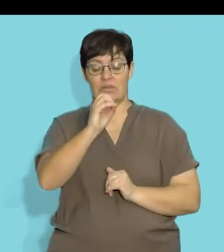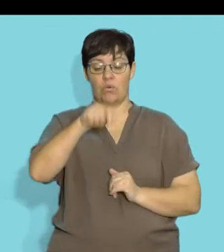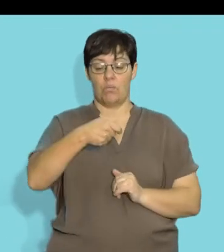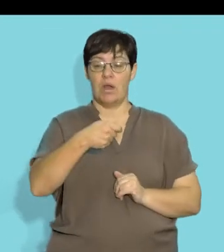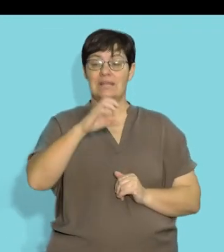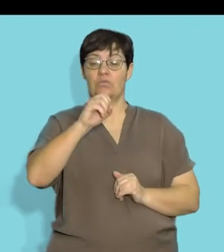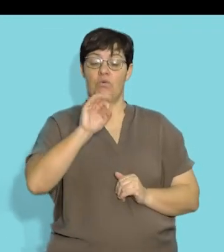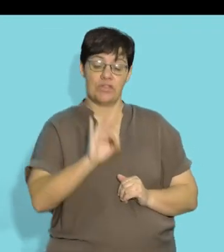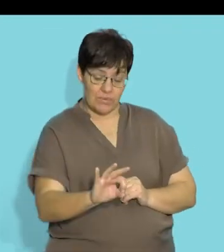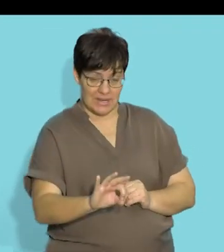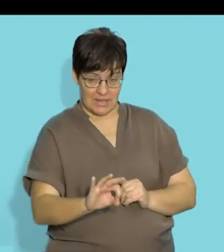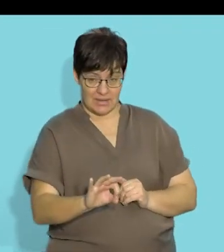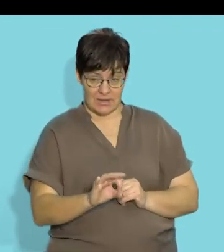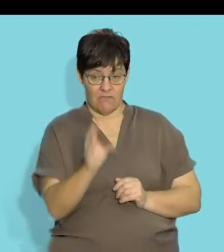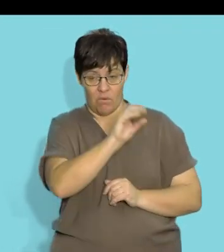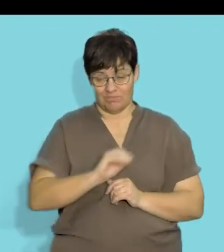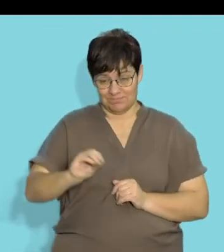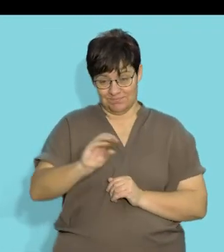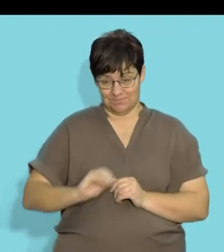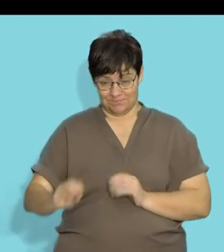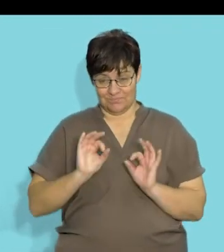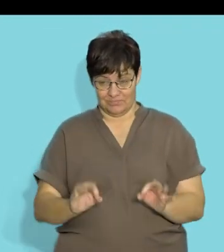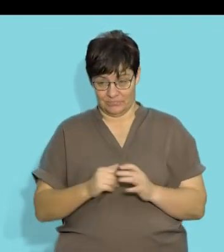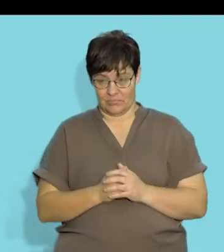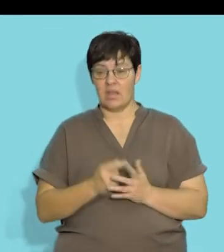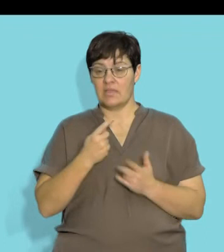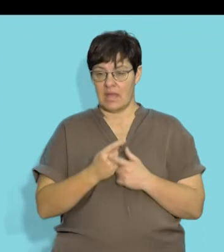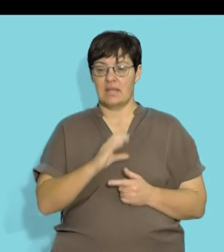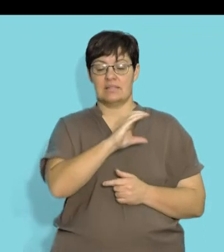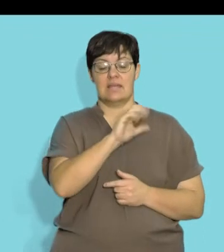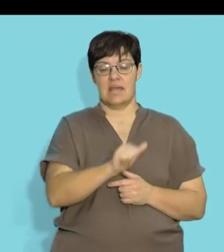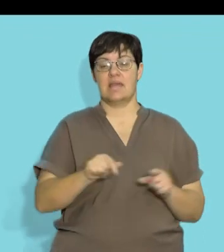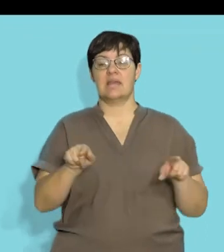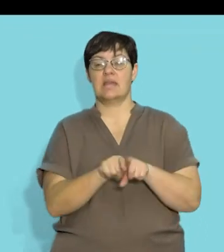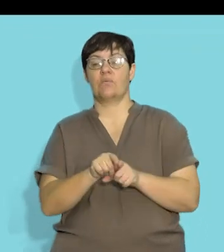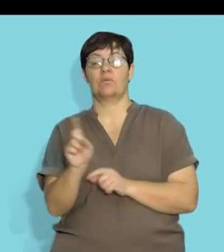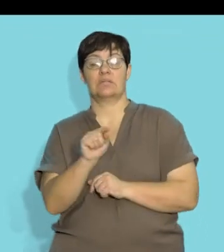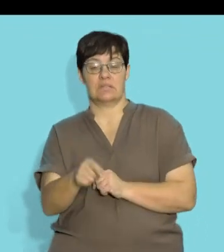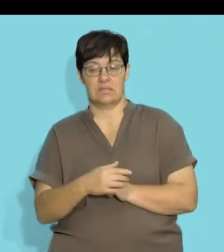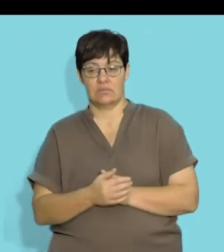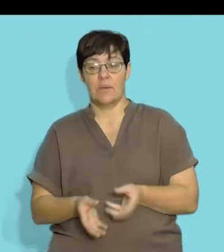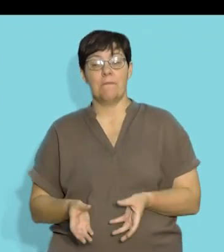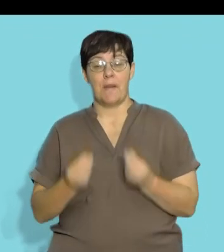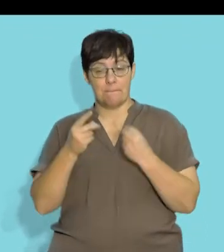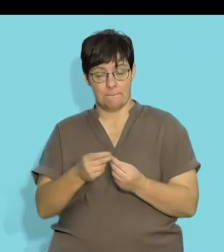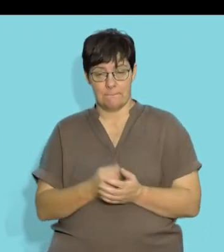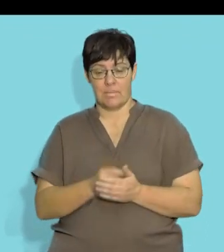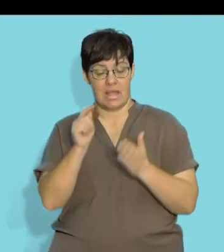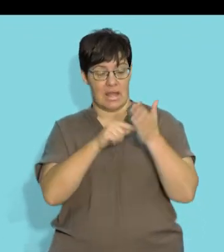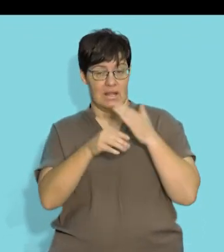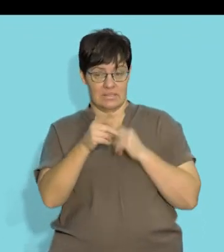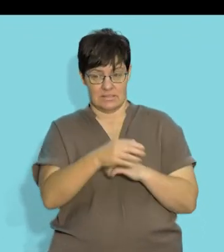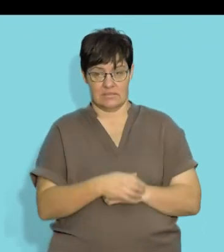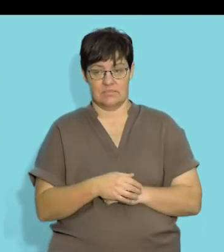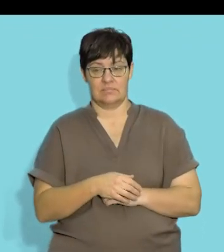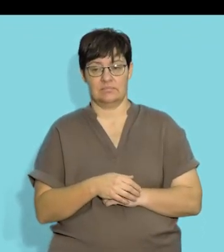0.03. That's our substitution there. So then we've got our concentration of the acid. So to determine that, would then